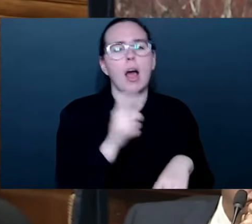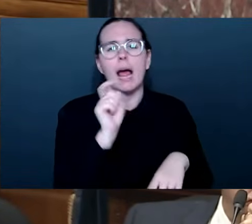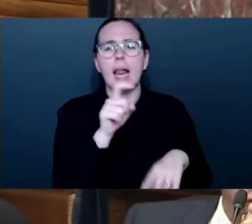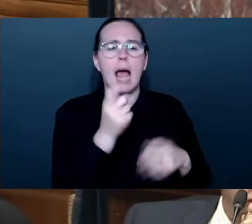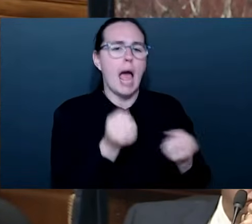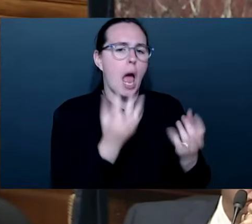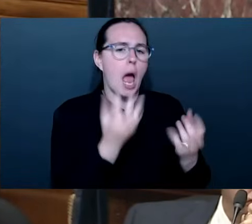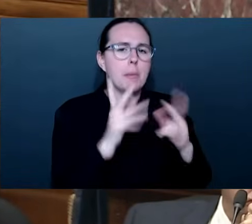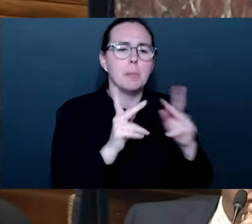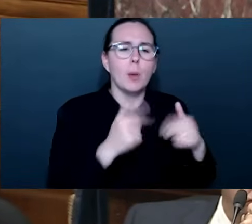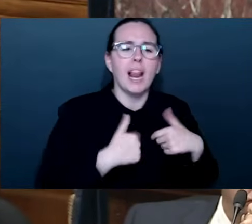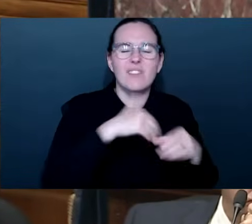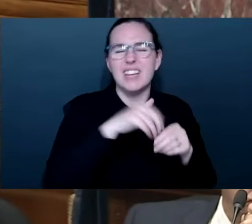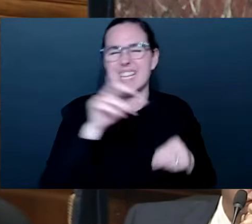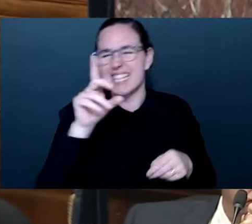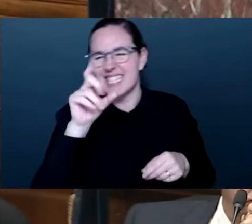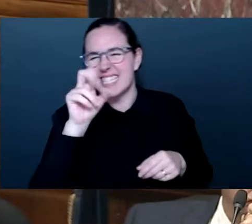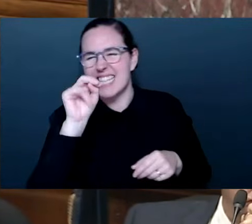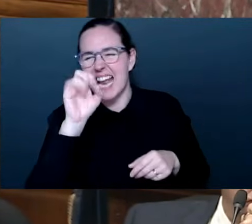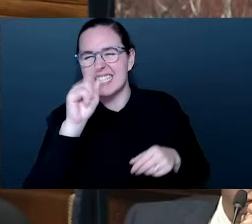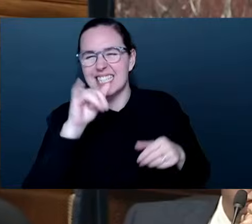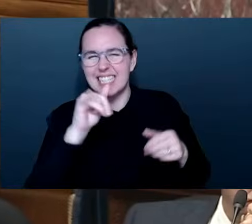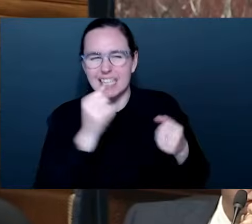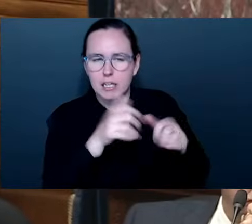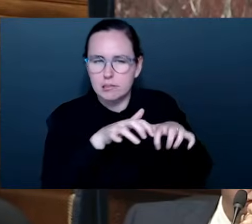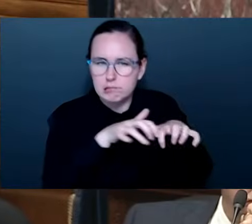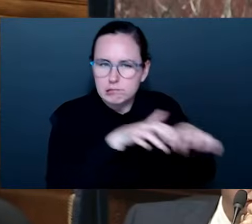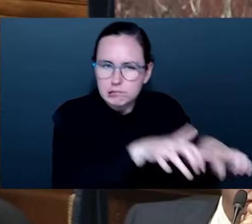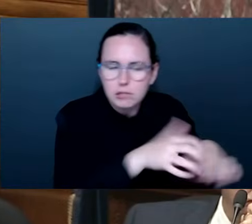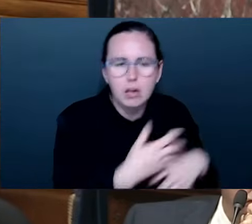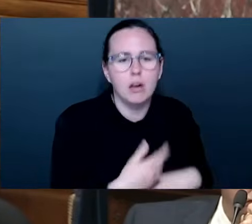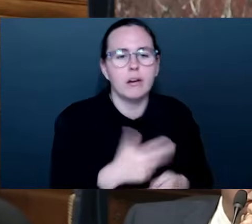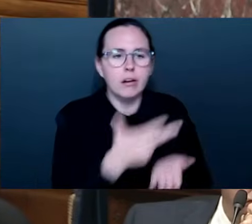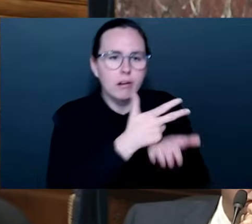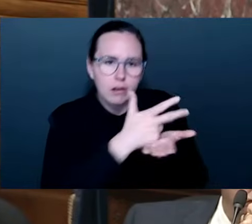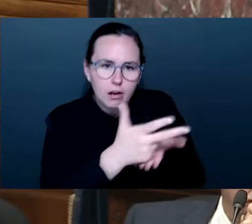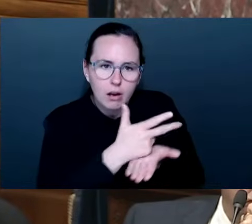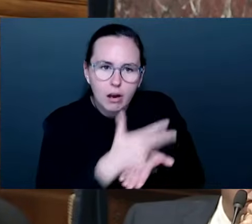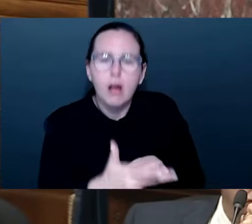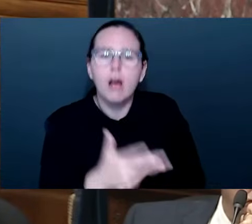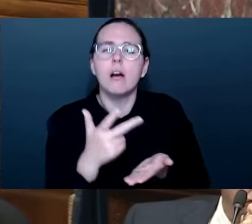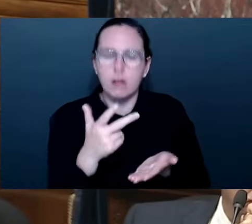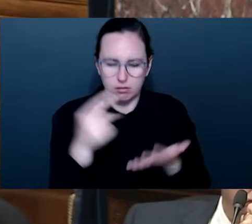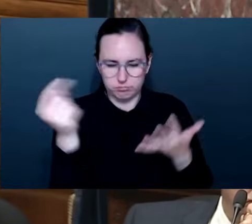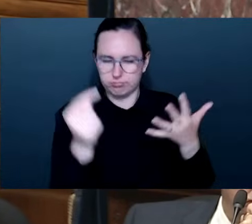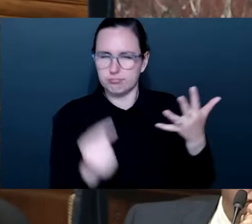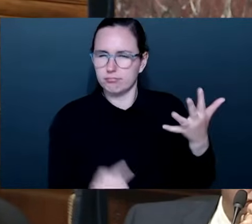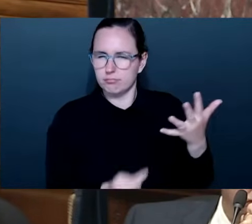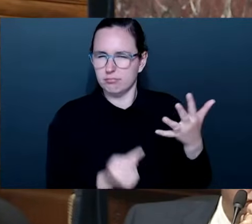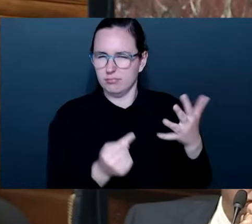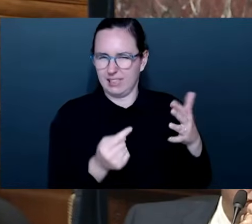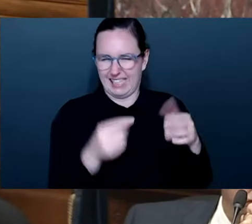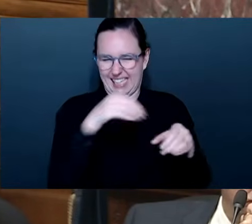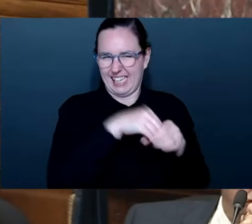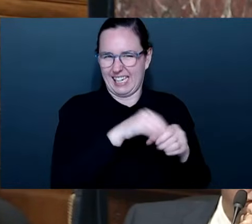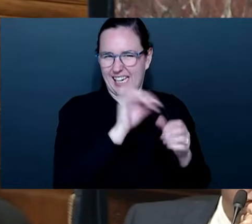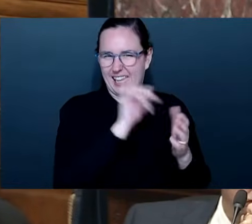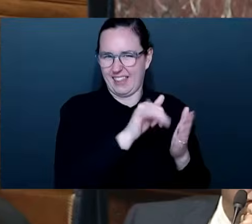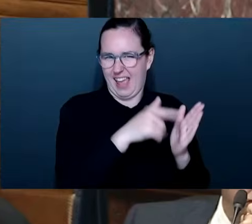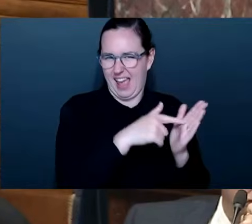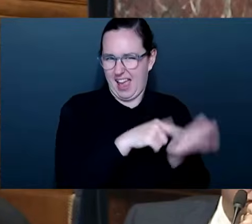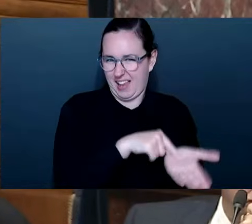these categories if needed in the future. This bill's amendments to the Short-Term Rental Accommodation Act